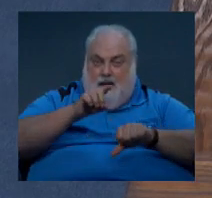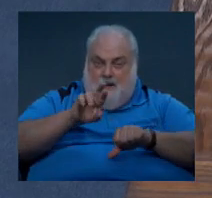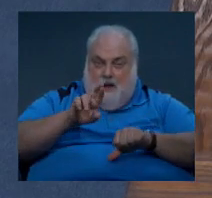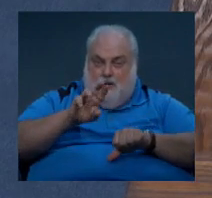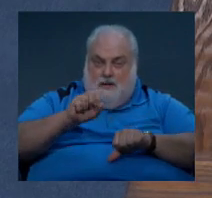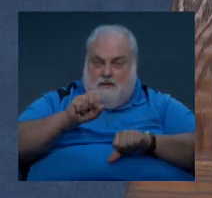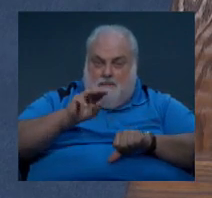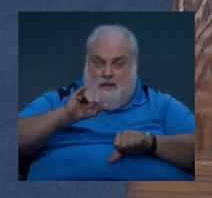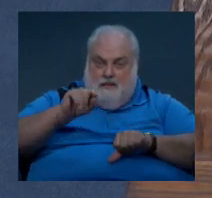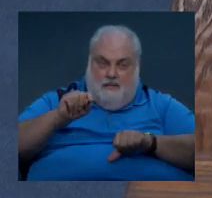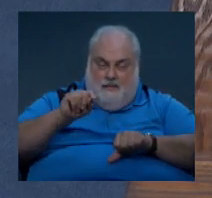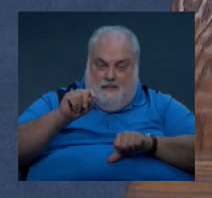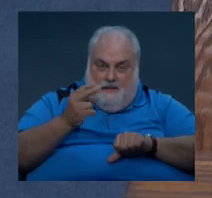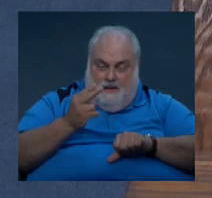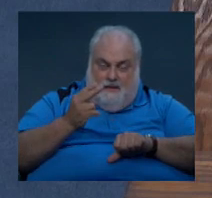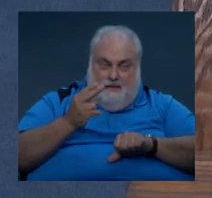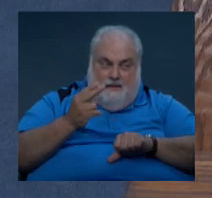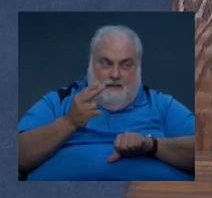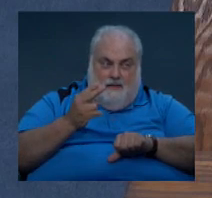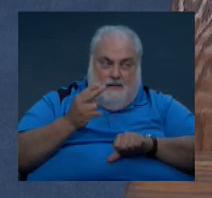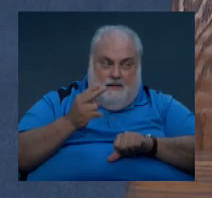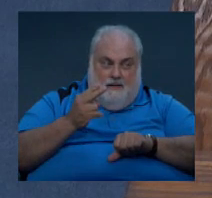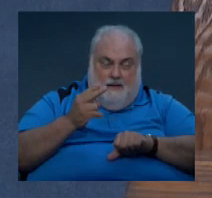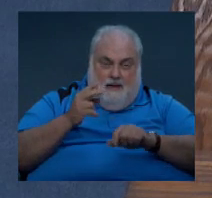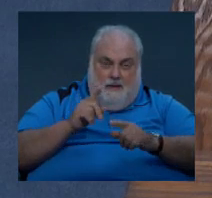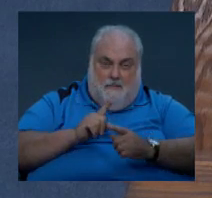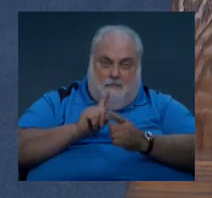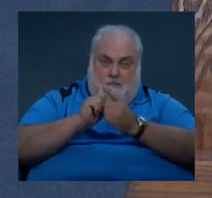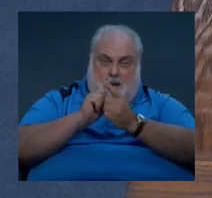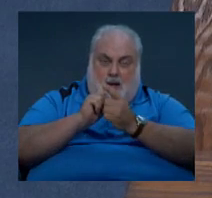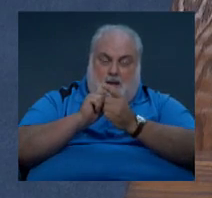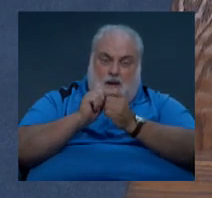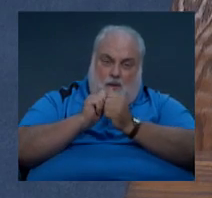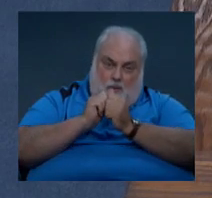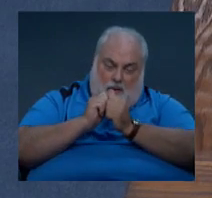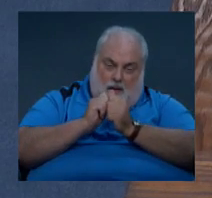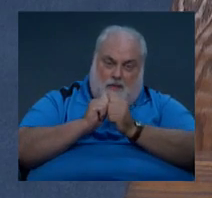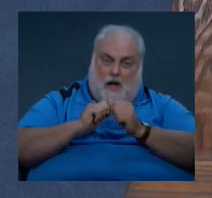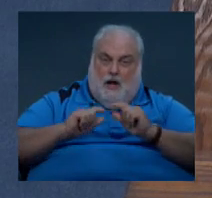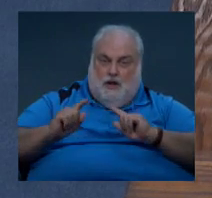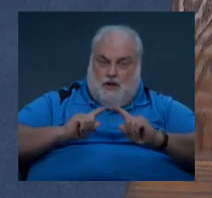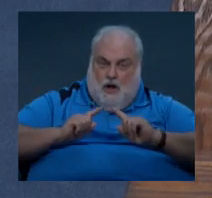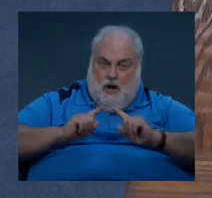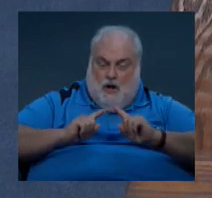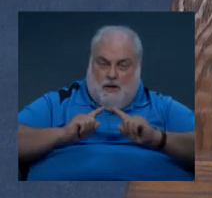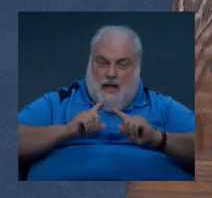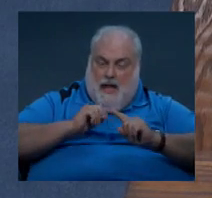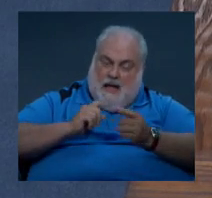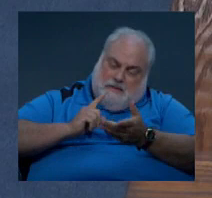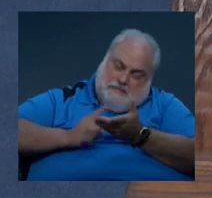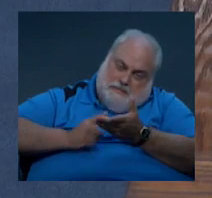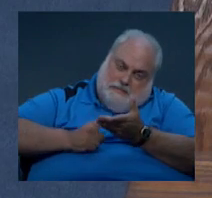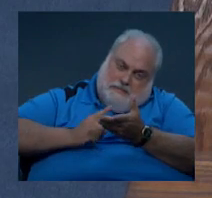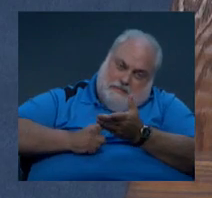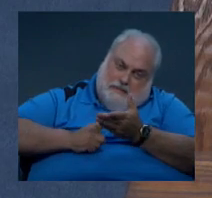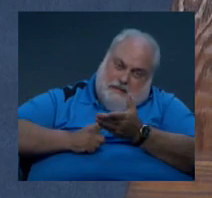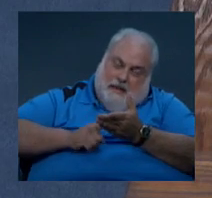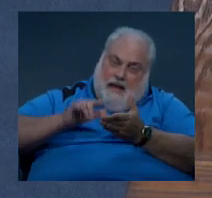Dr. Smith, the applicant, met and talked to me and committed